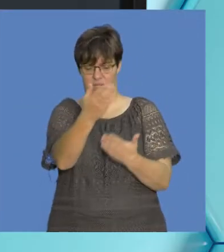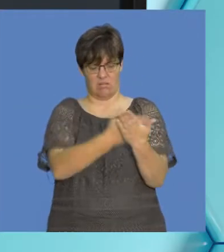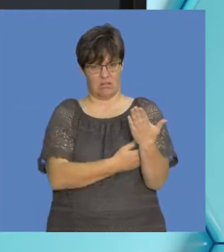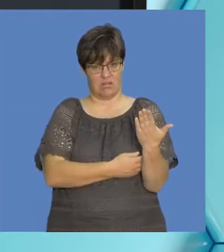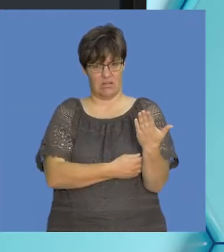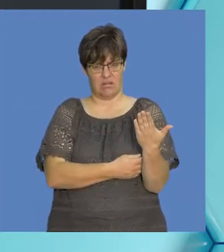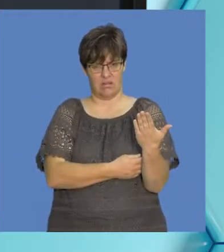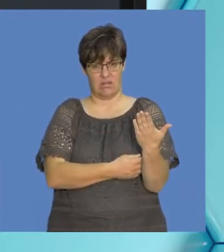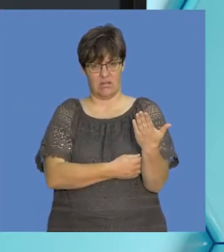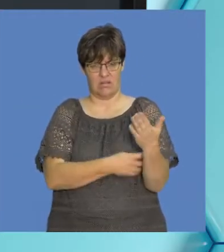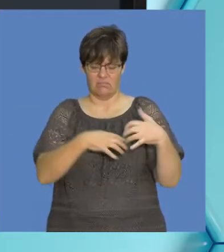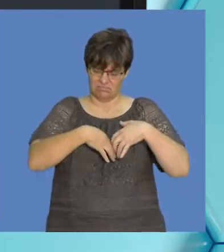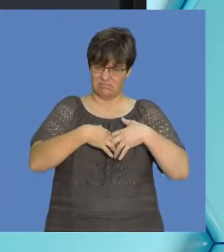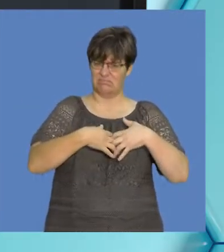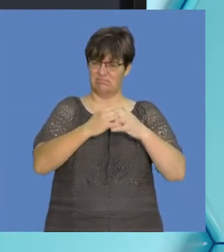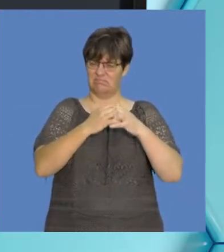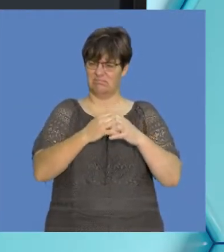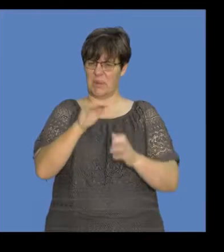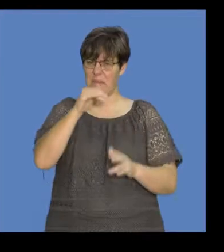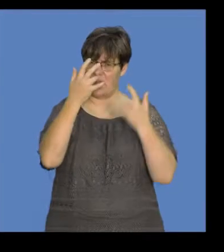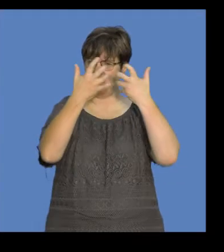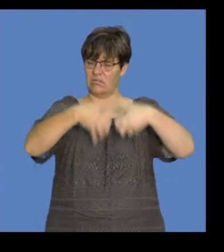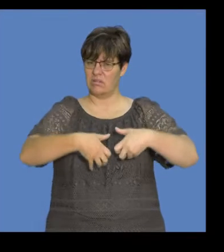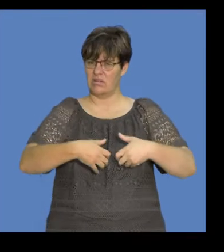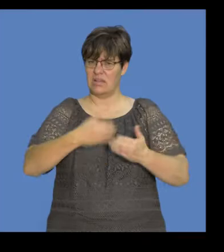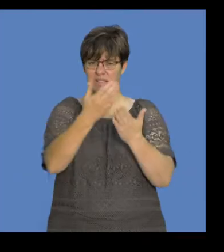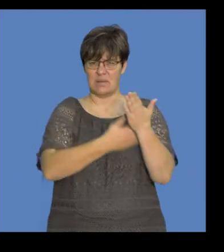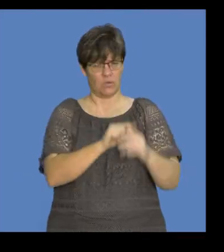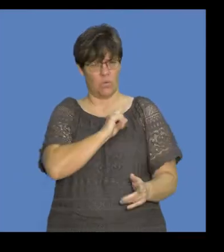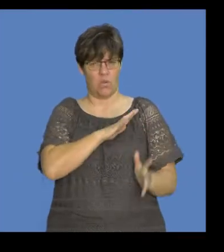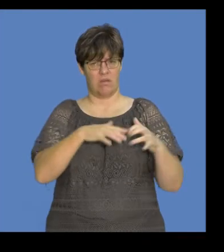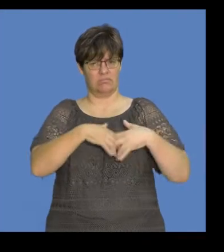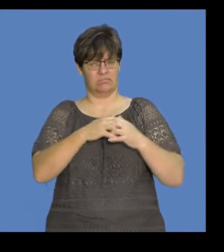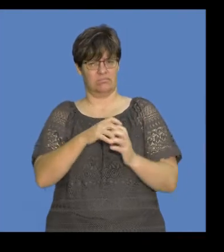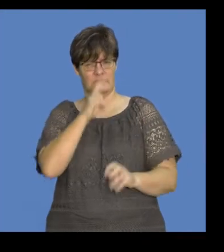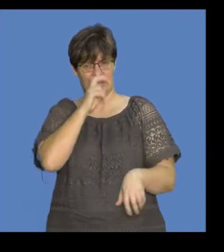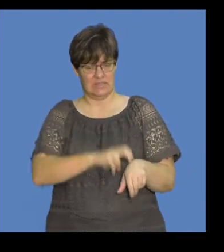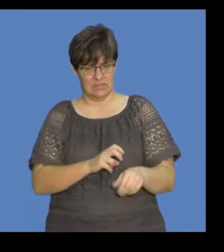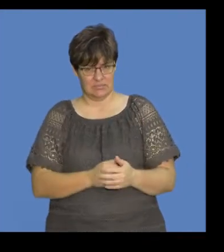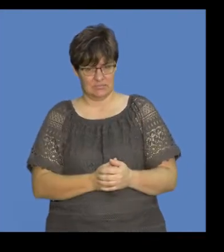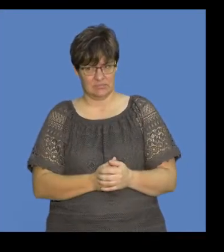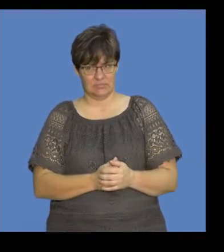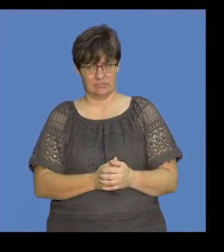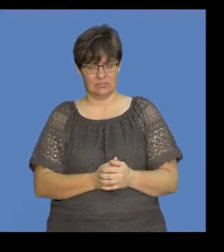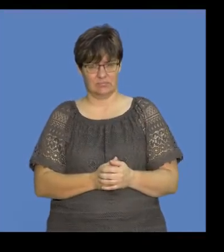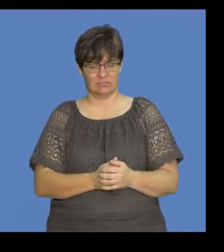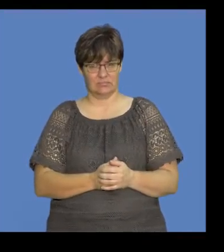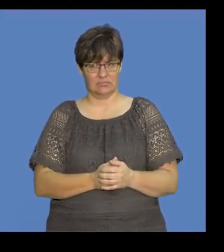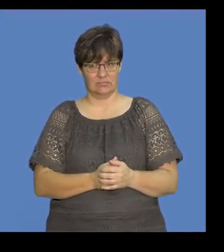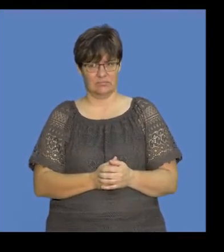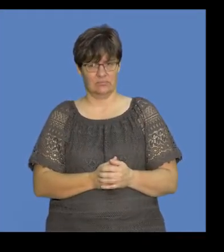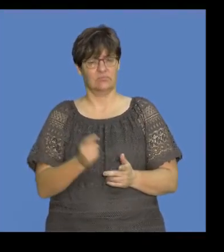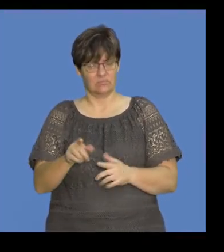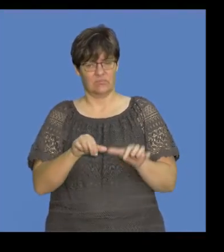why the need to draw up a bank reconciliation statement. Okay, now, let's just carry on with